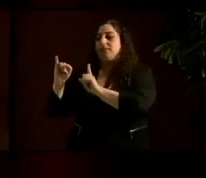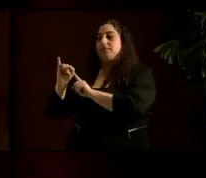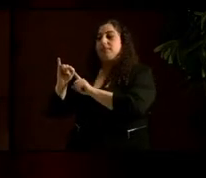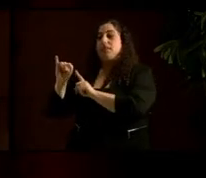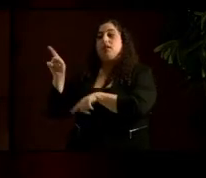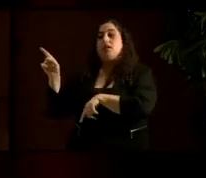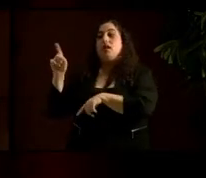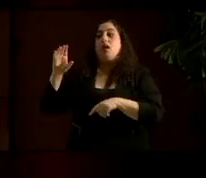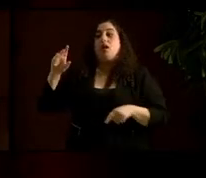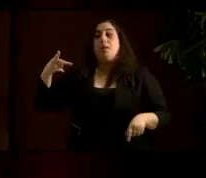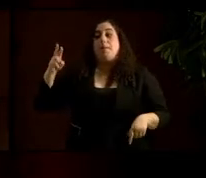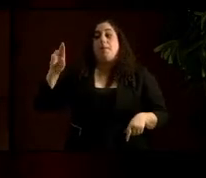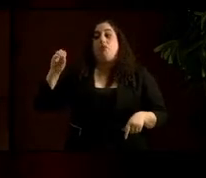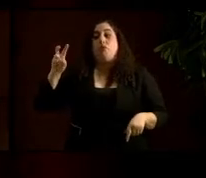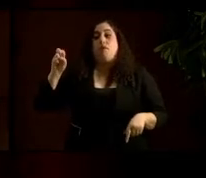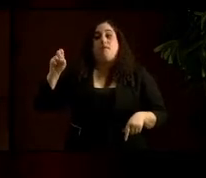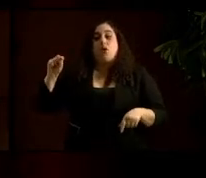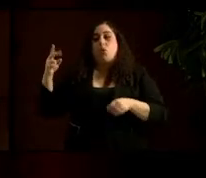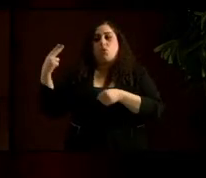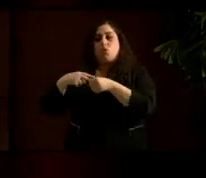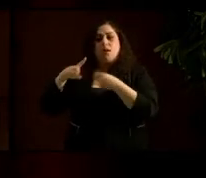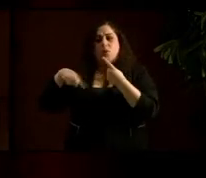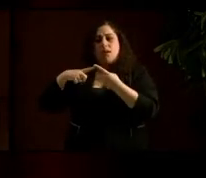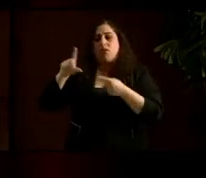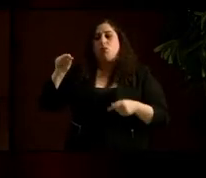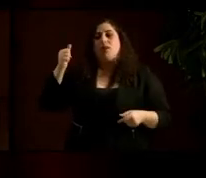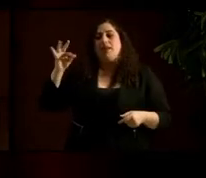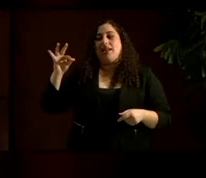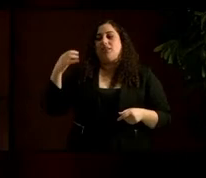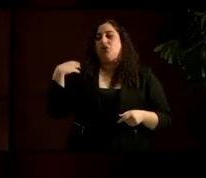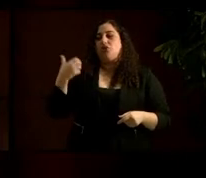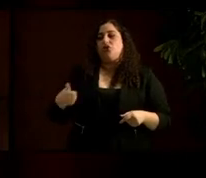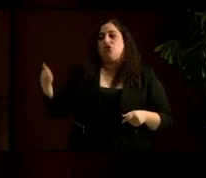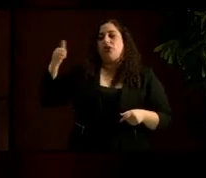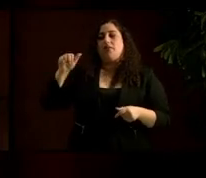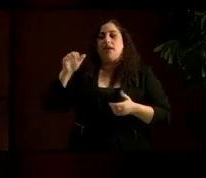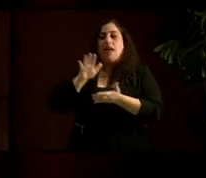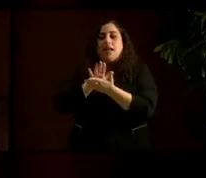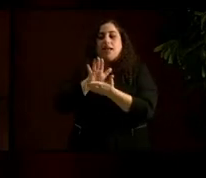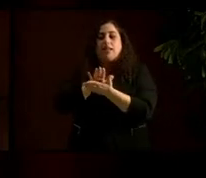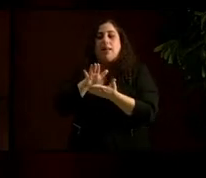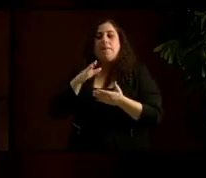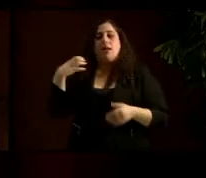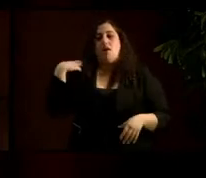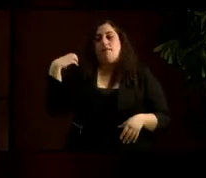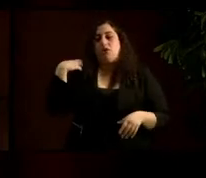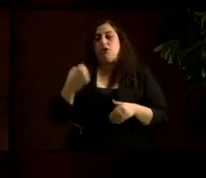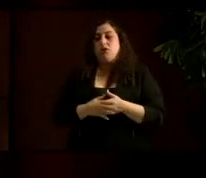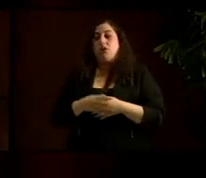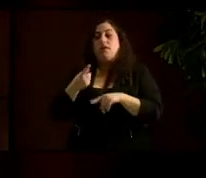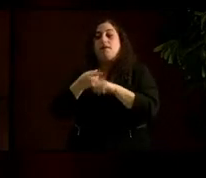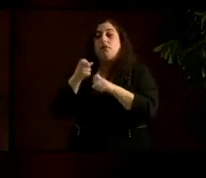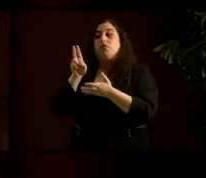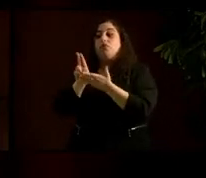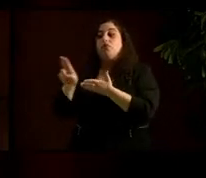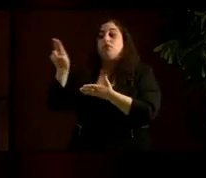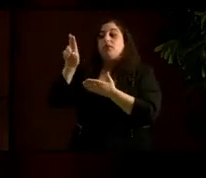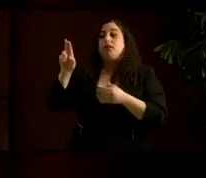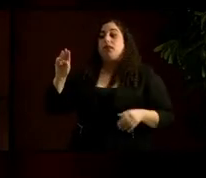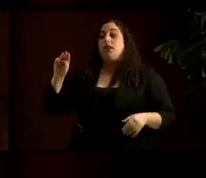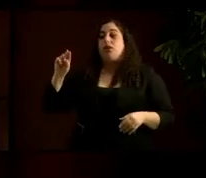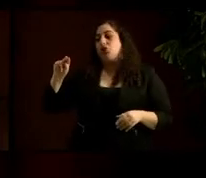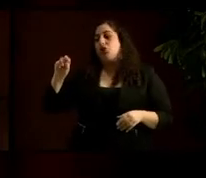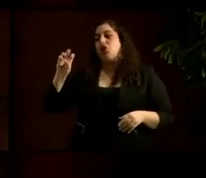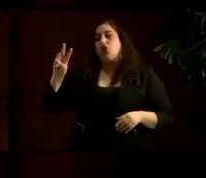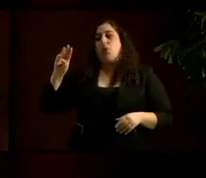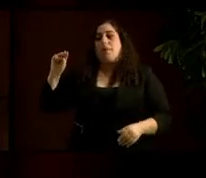2019 as the university's Chief Academic Officer. He came to us from the University of New Mexico and brings more than 20 years of